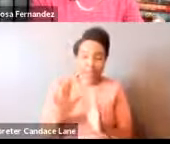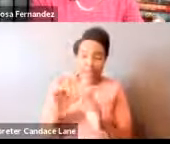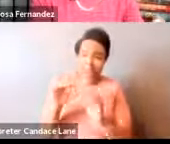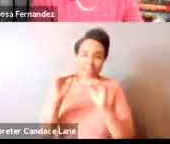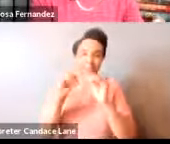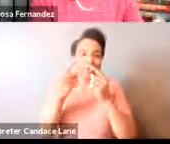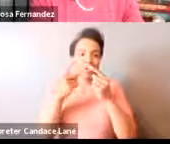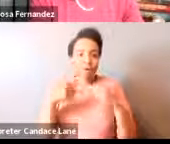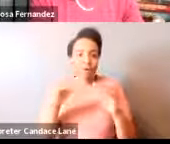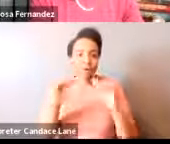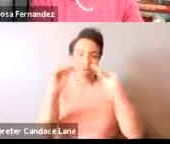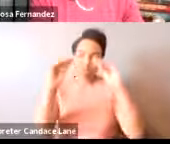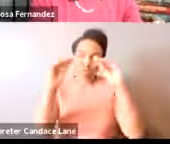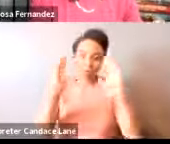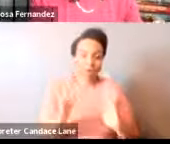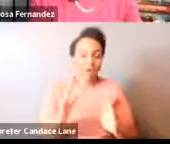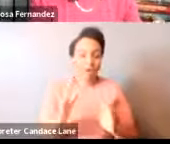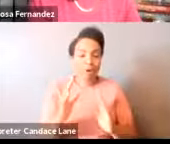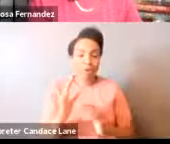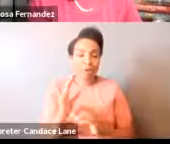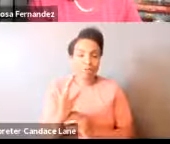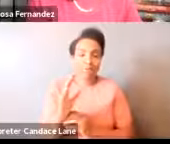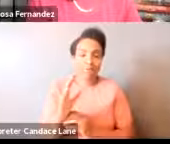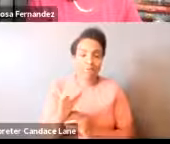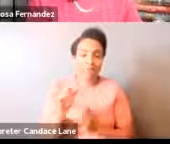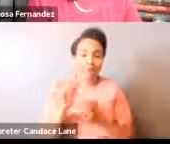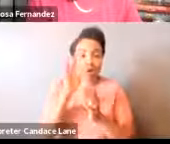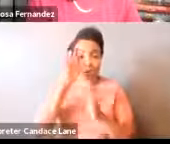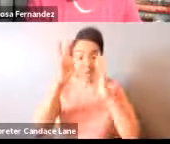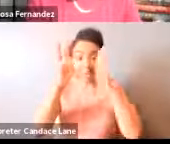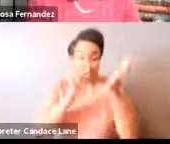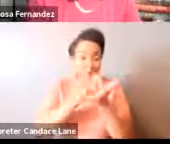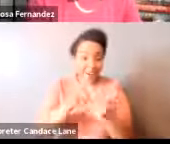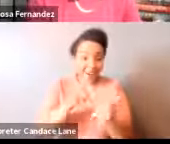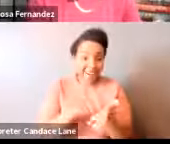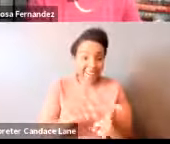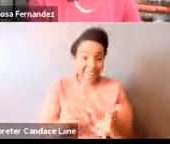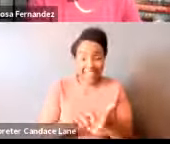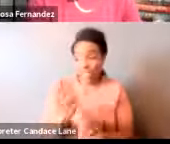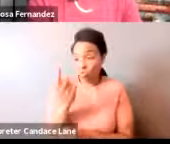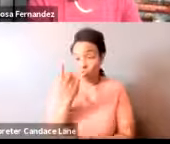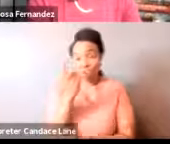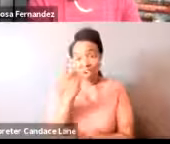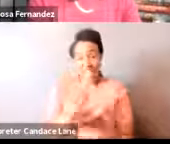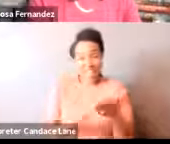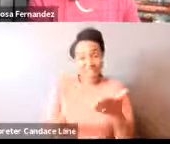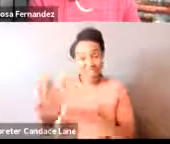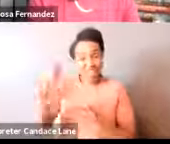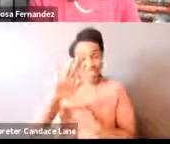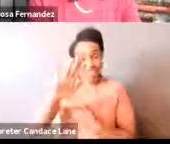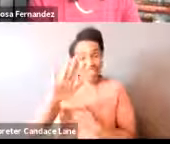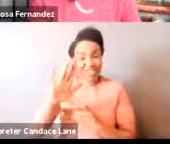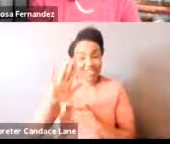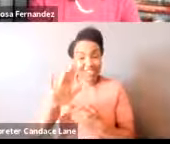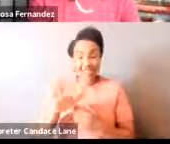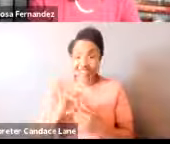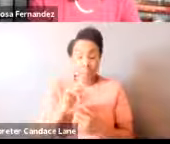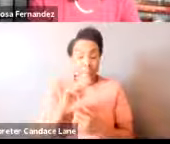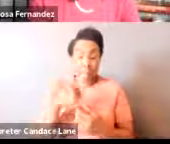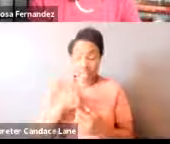appreciation. And it was the only creative writing course I took in college. I didn't come out of an